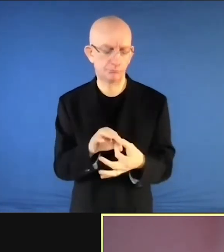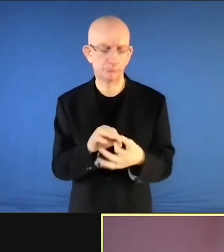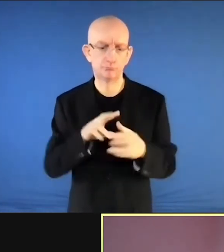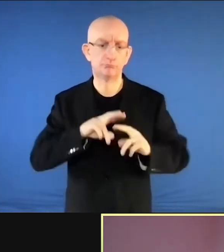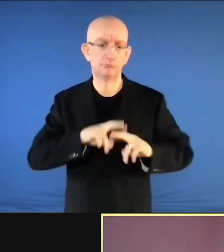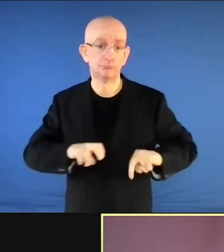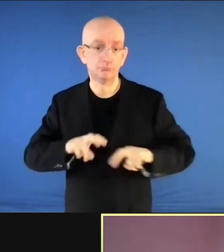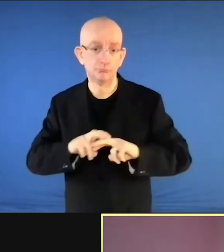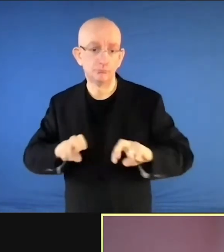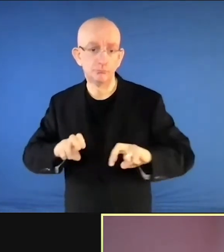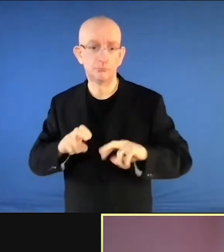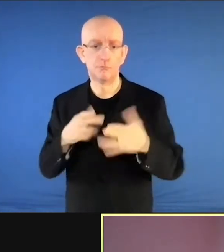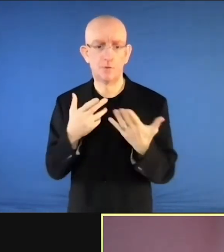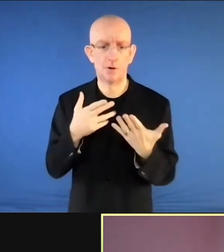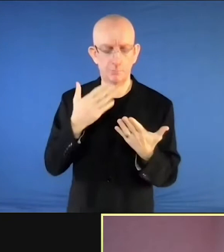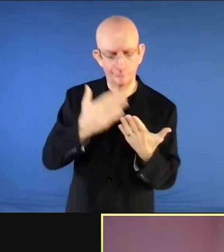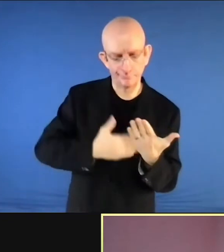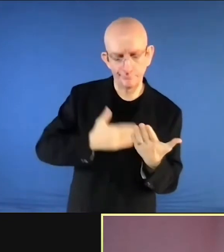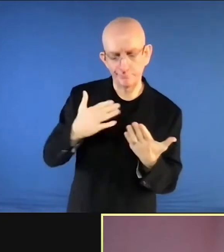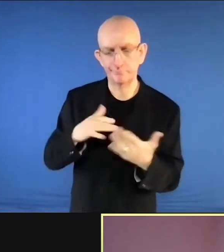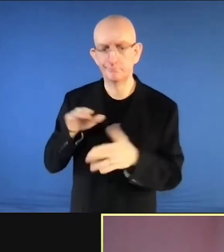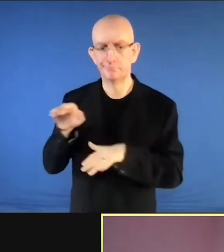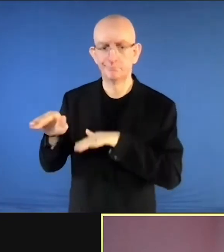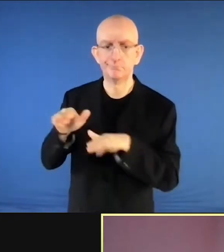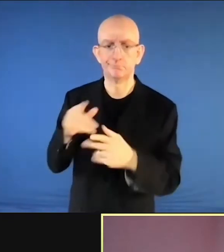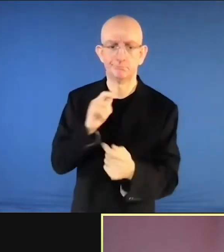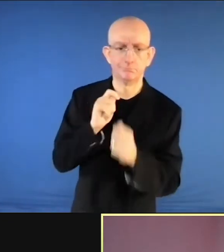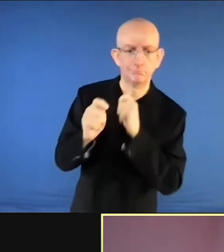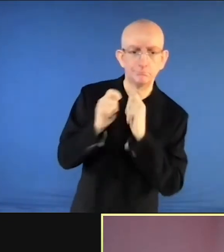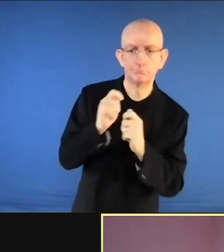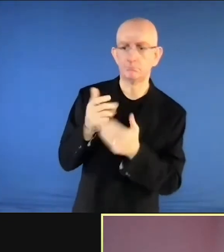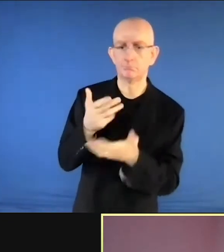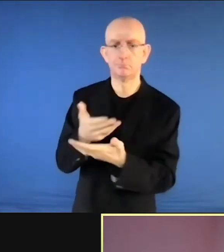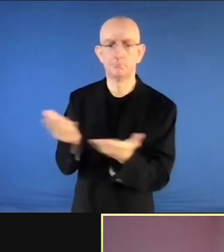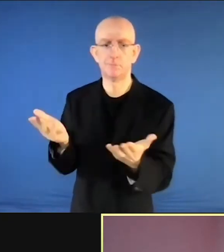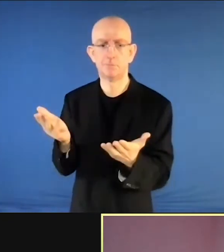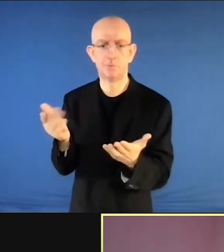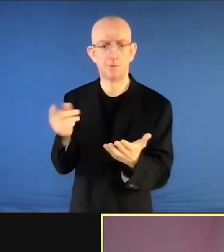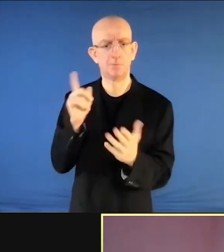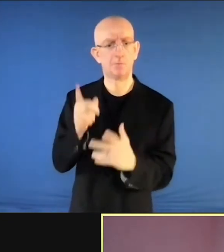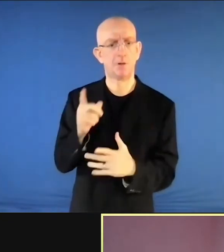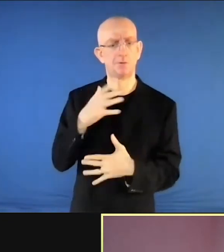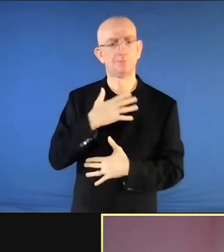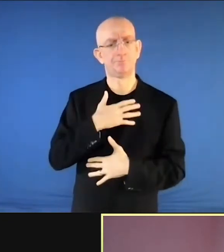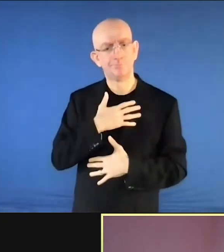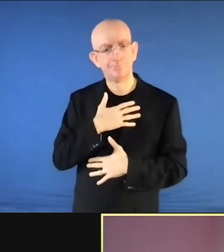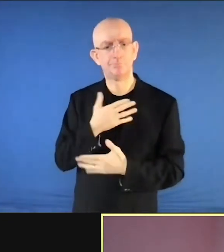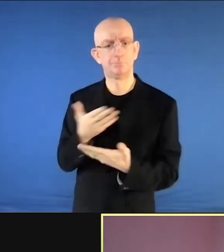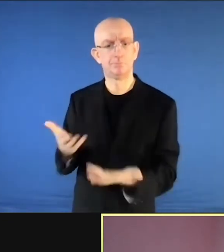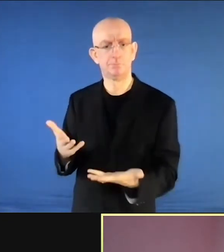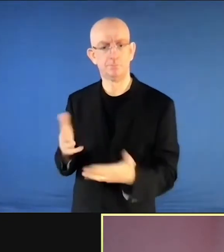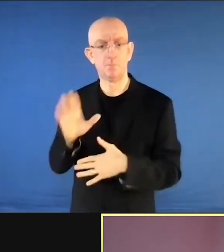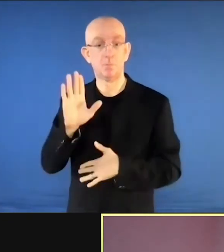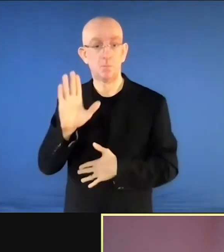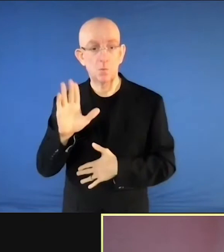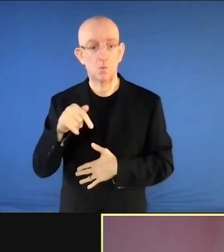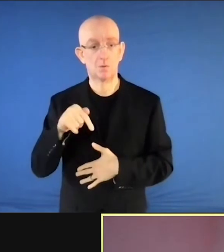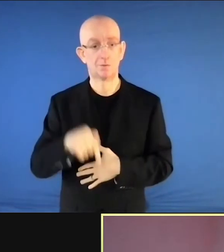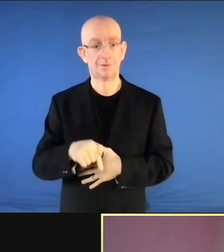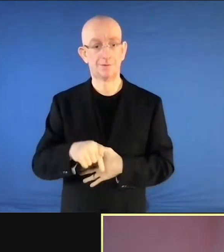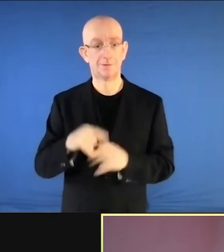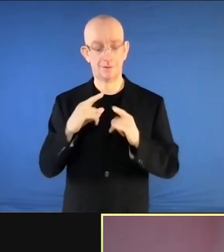concern. So from the perspective of a camp manager, but also from the perspective of UNHCR as an